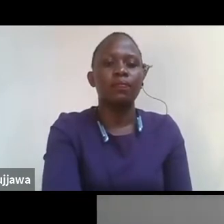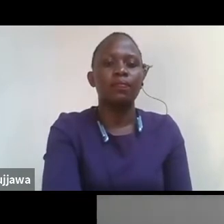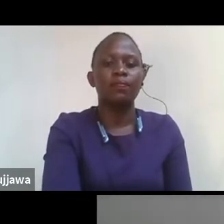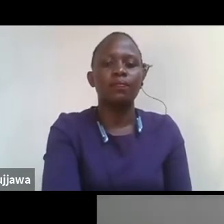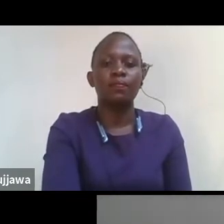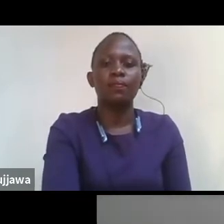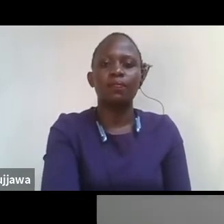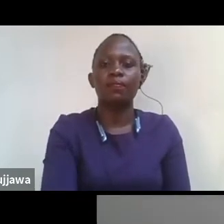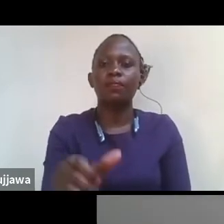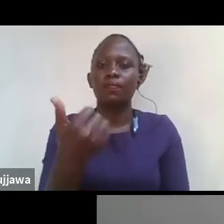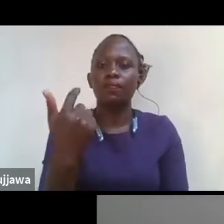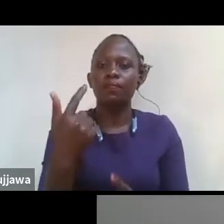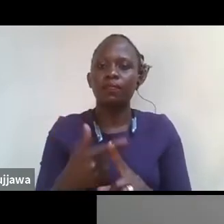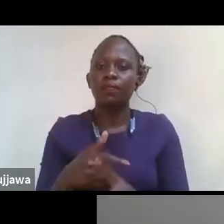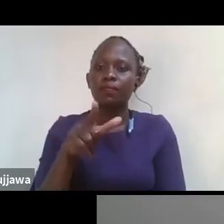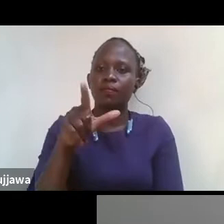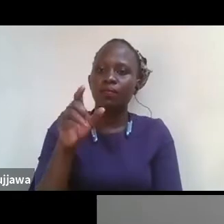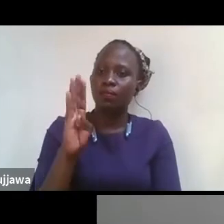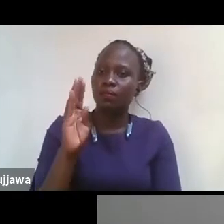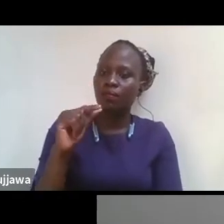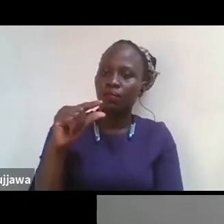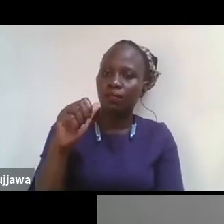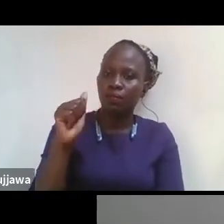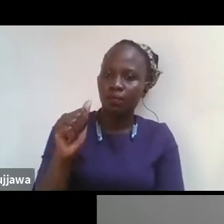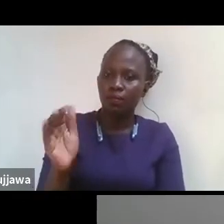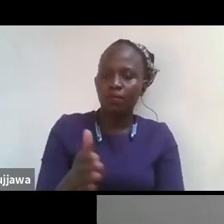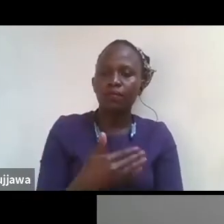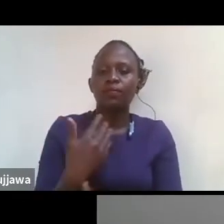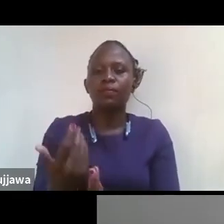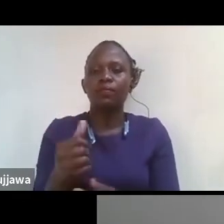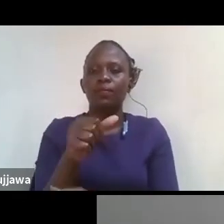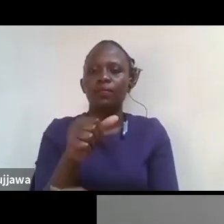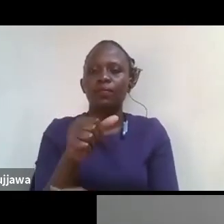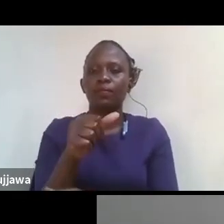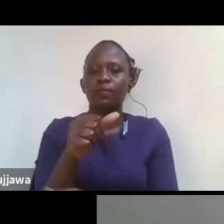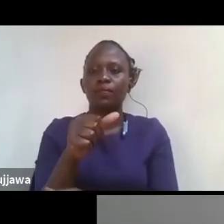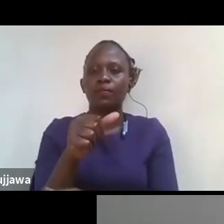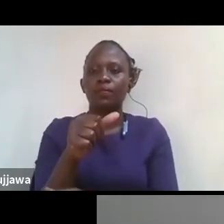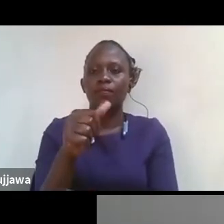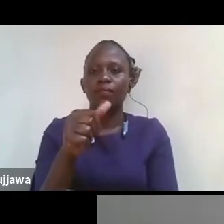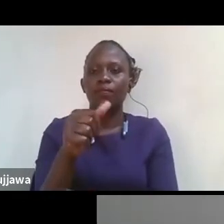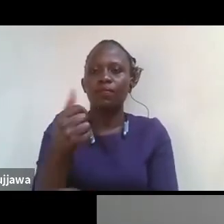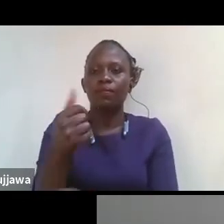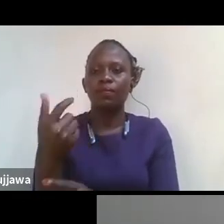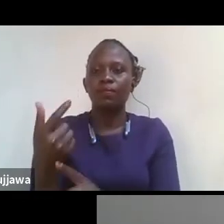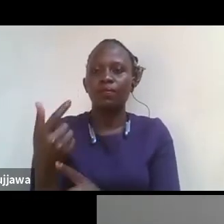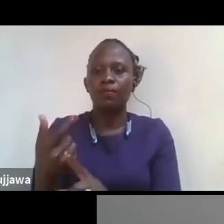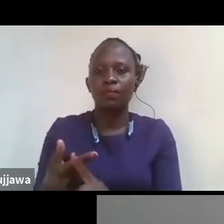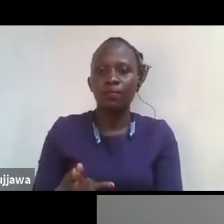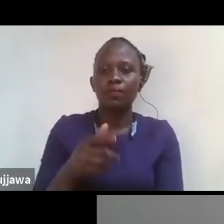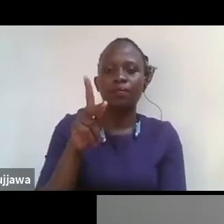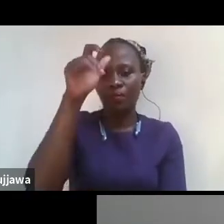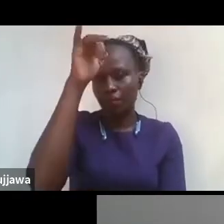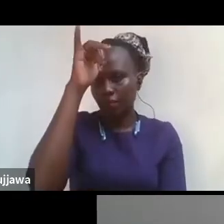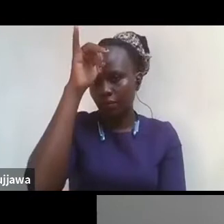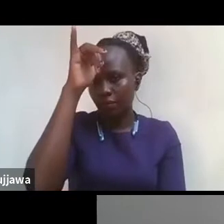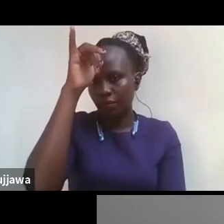much. Keep those coming. Let's know where you are. Sometimes it's very helpful, especially, someone from Kazo district.